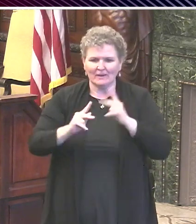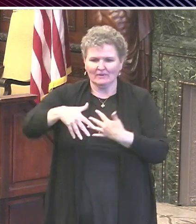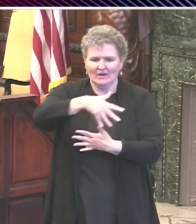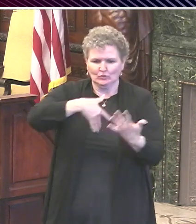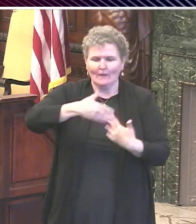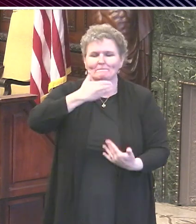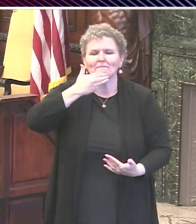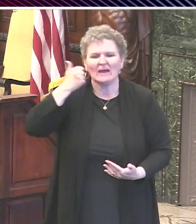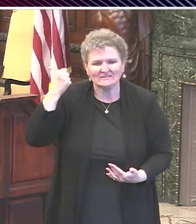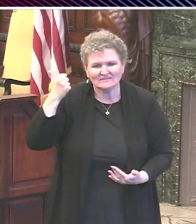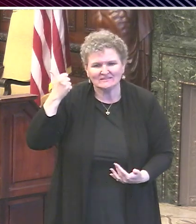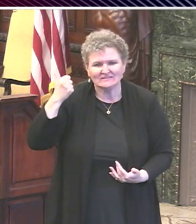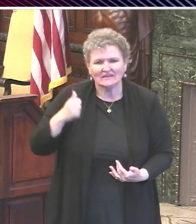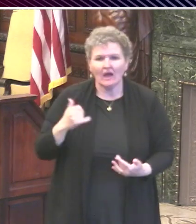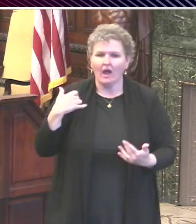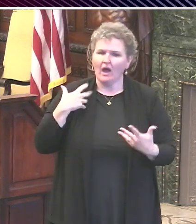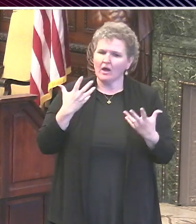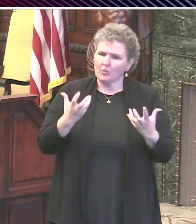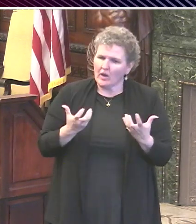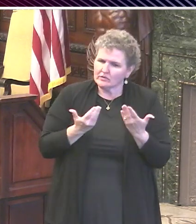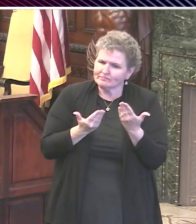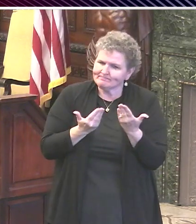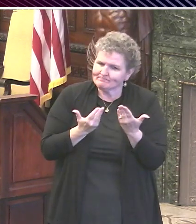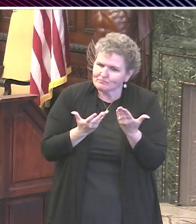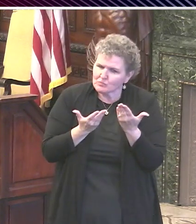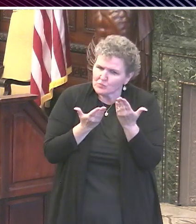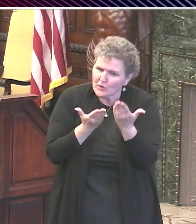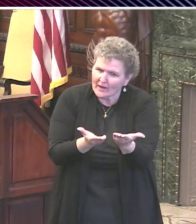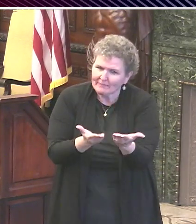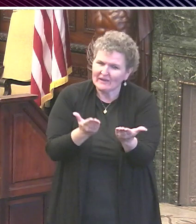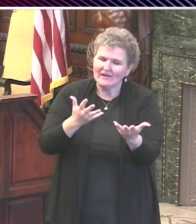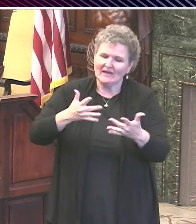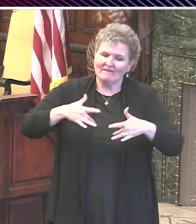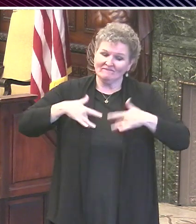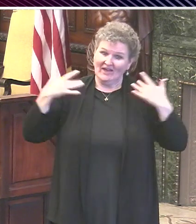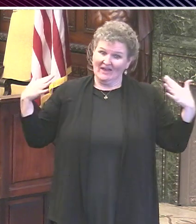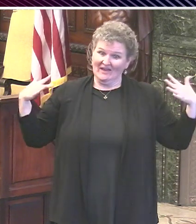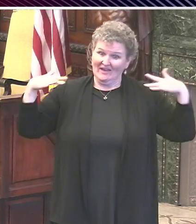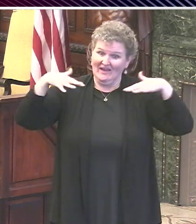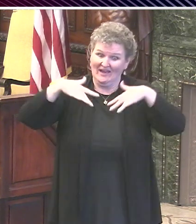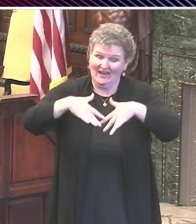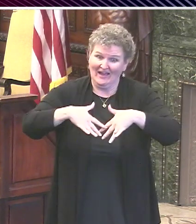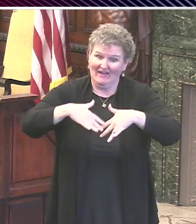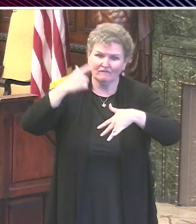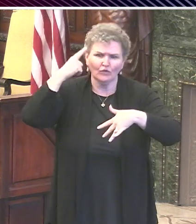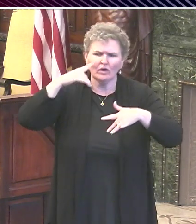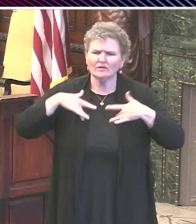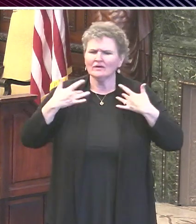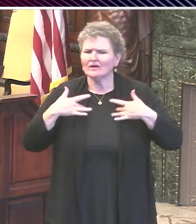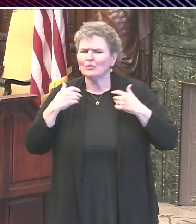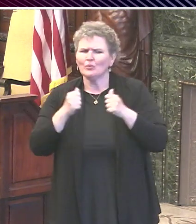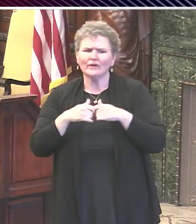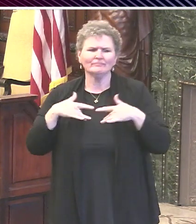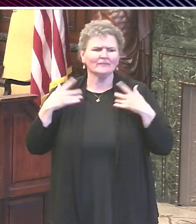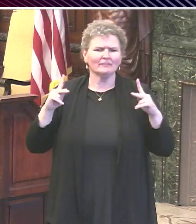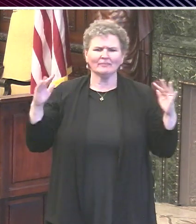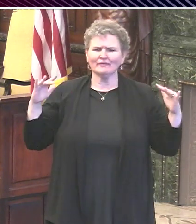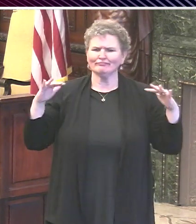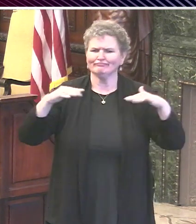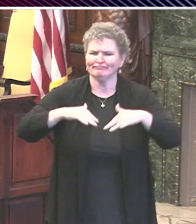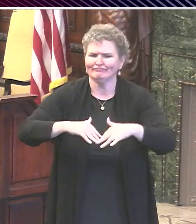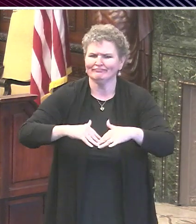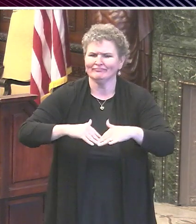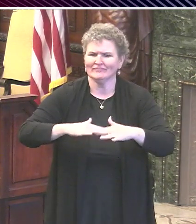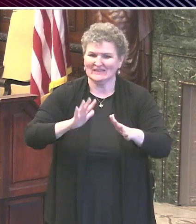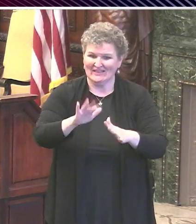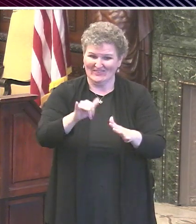And we're recommending that people avoid social events. We do know that social events are taking place, but we especially think that these social events are contributing to the